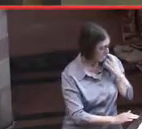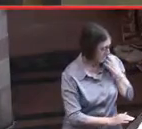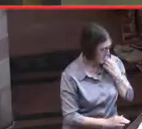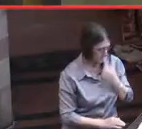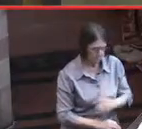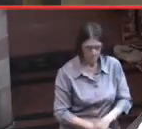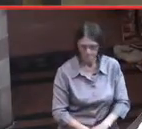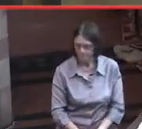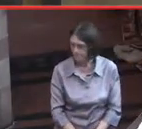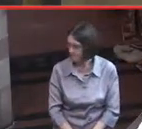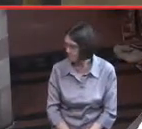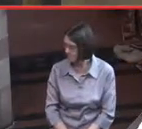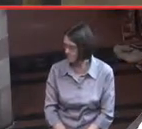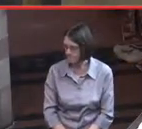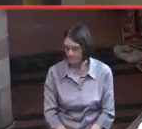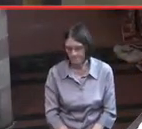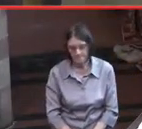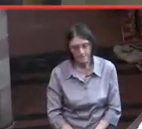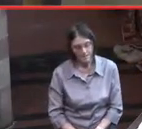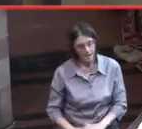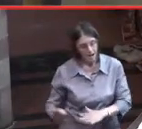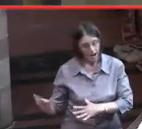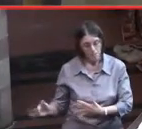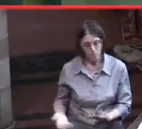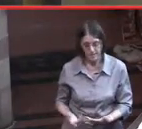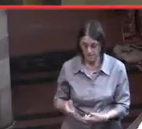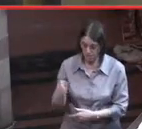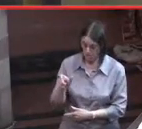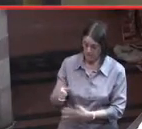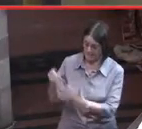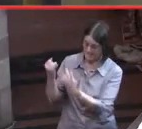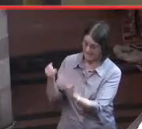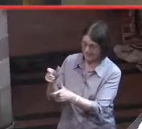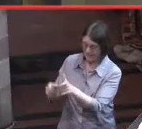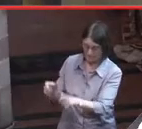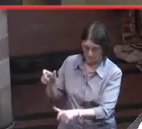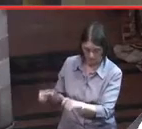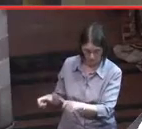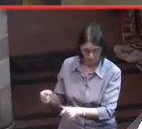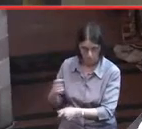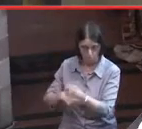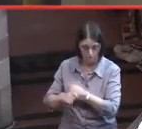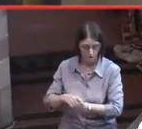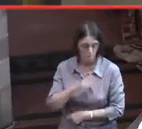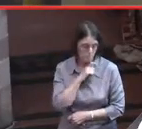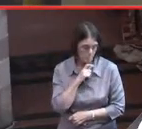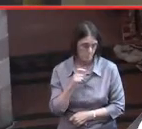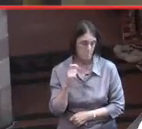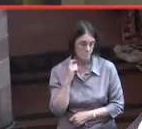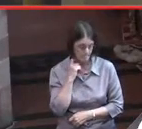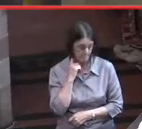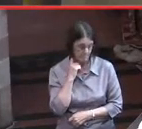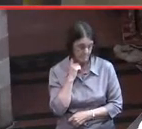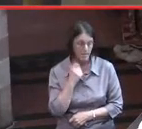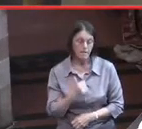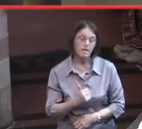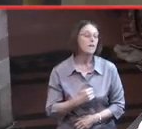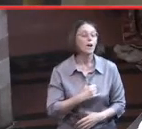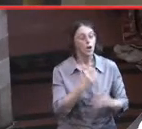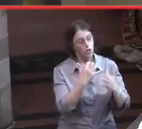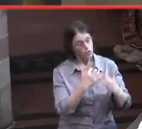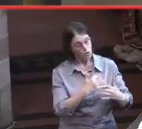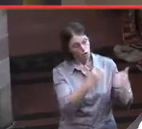Mr. President, I present to you these persons to be ordained presbyters. The conference has received them into